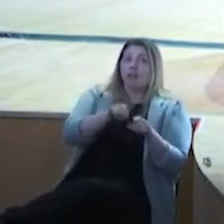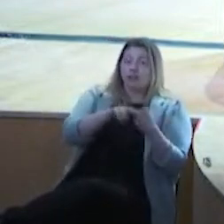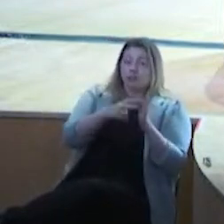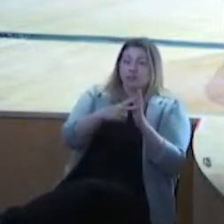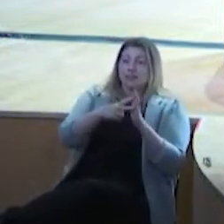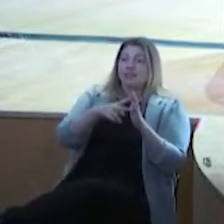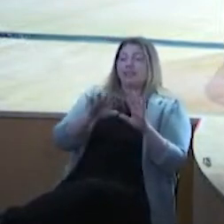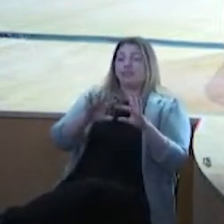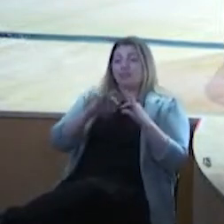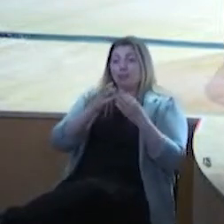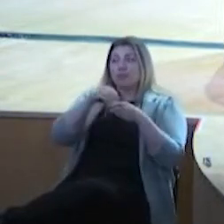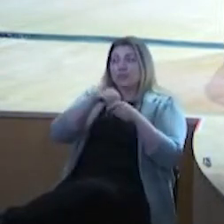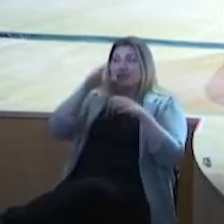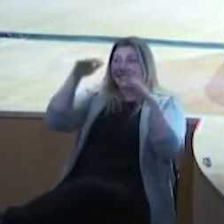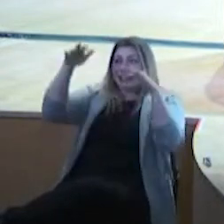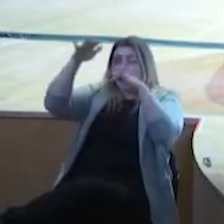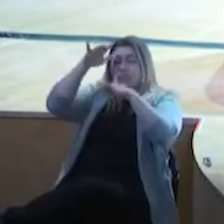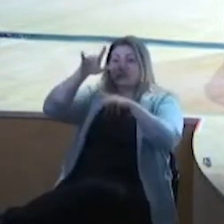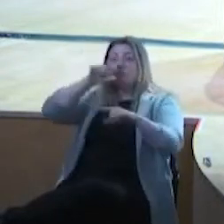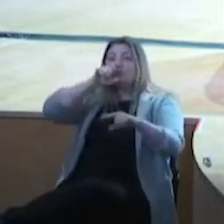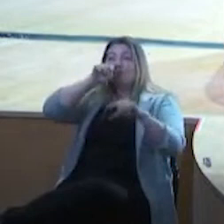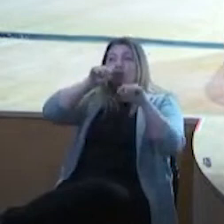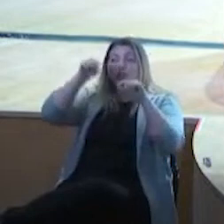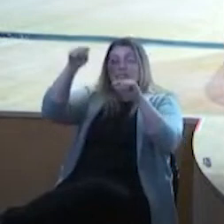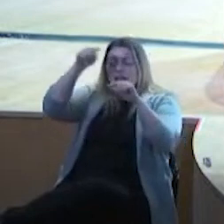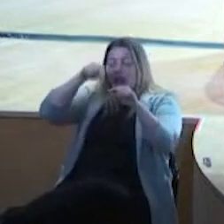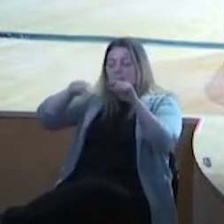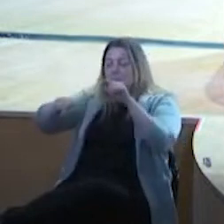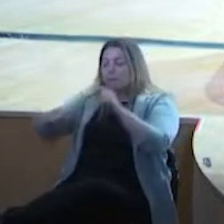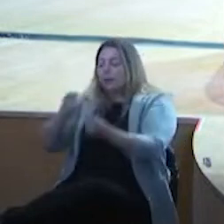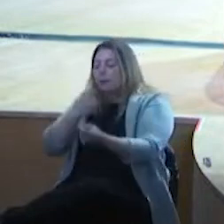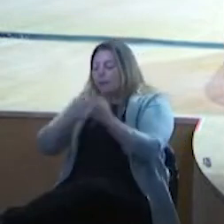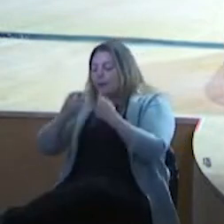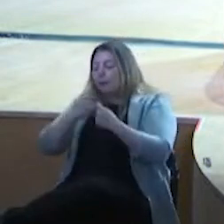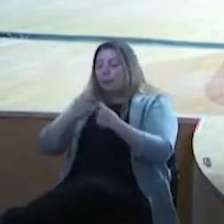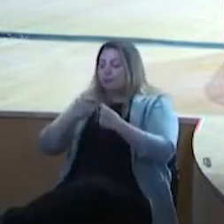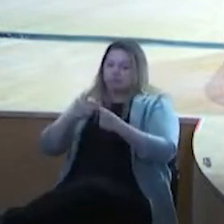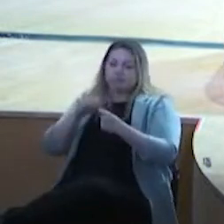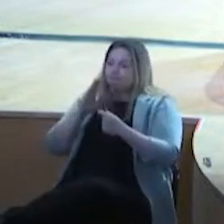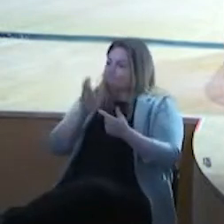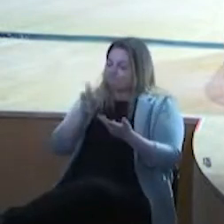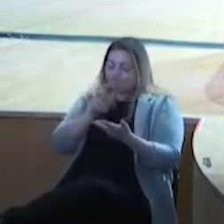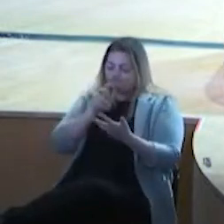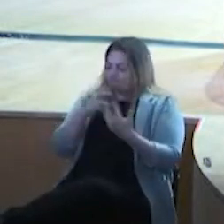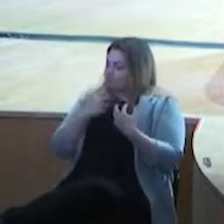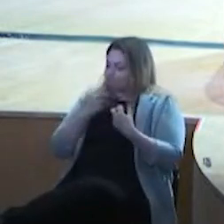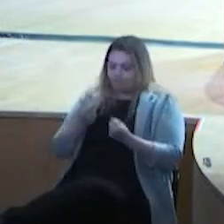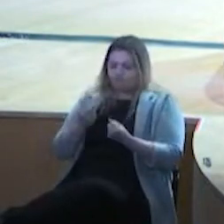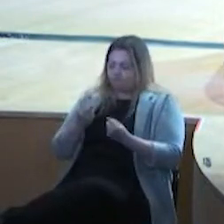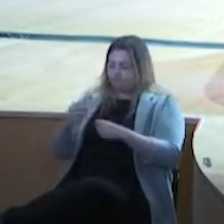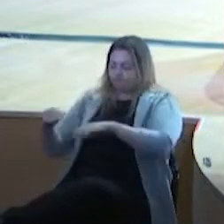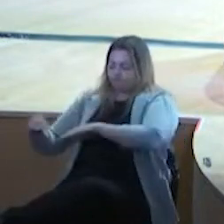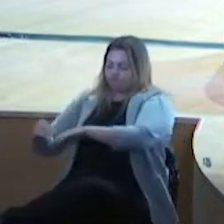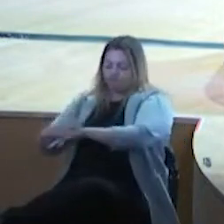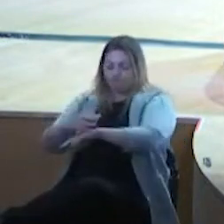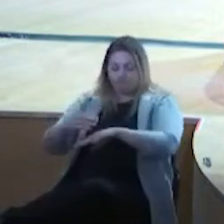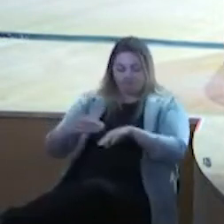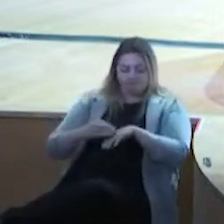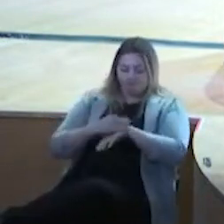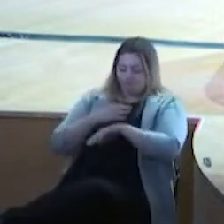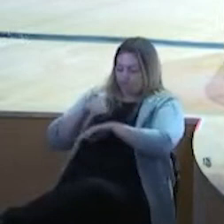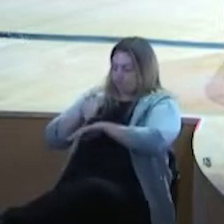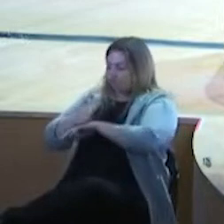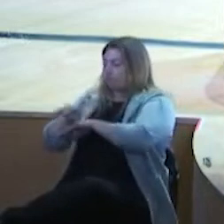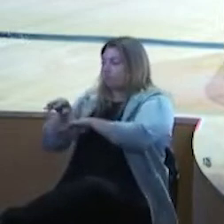tremendous amount of birds that feed off the beach. They too will become unwell. And so, you know, I talk a